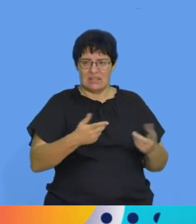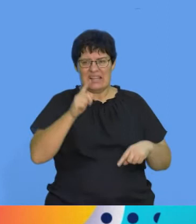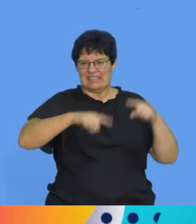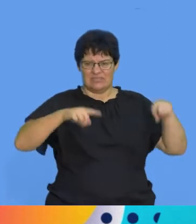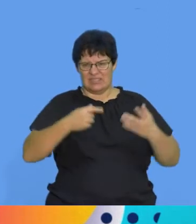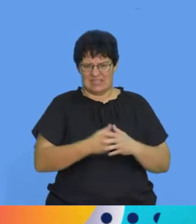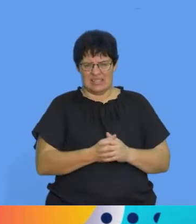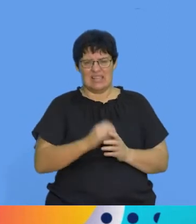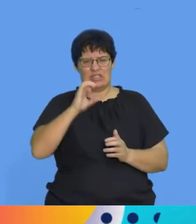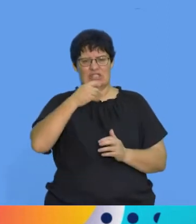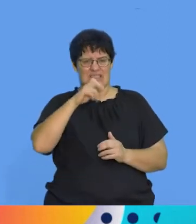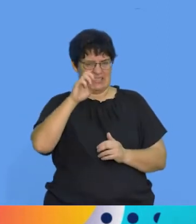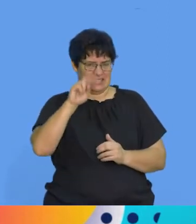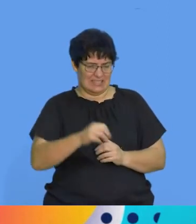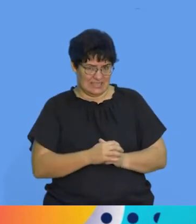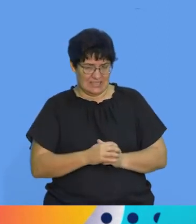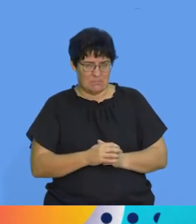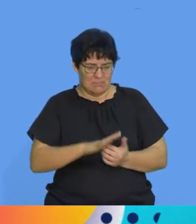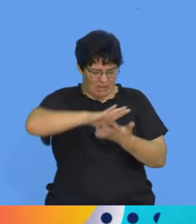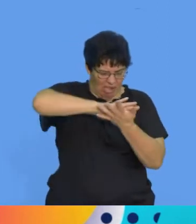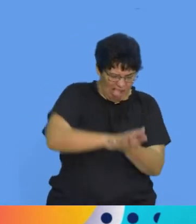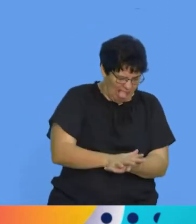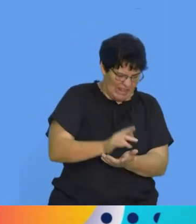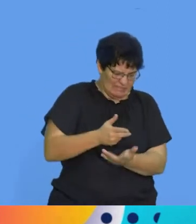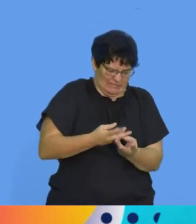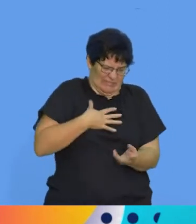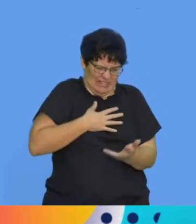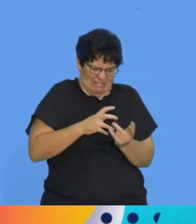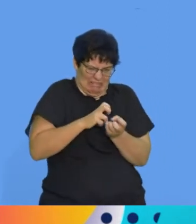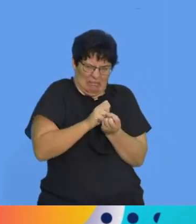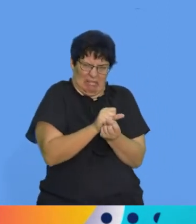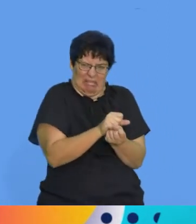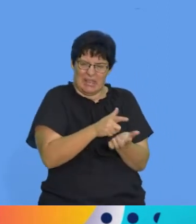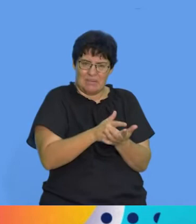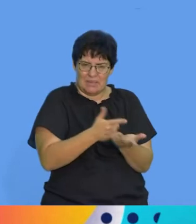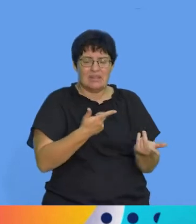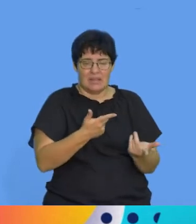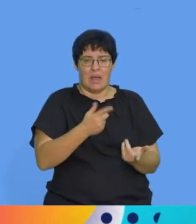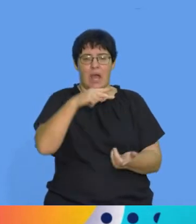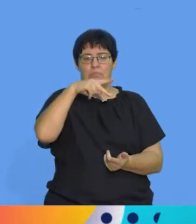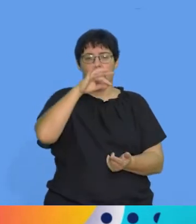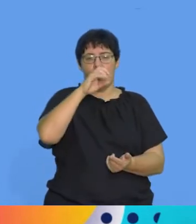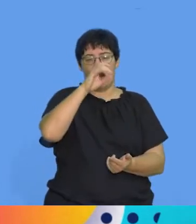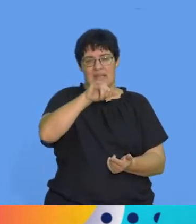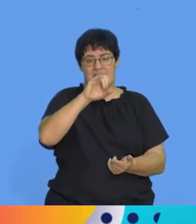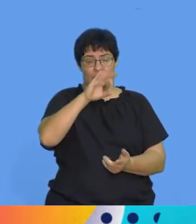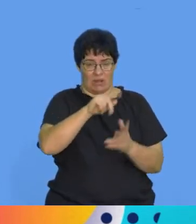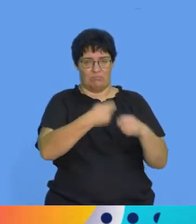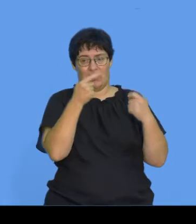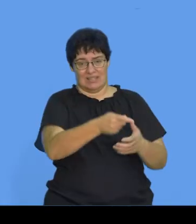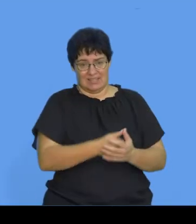chitin. Some people say different ways. So you know when they go crunch, that's what you're breaking. You're actually breaking a